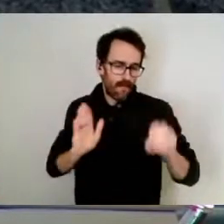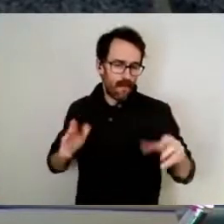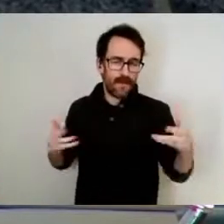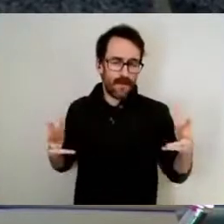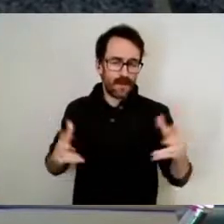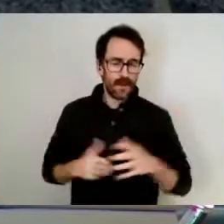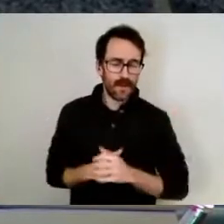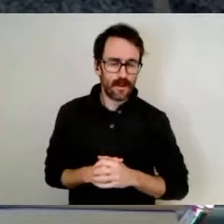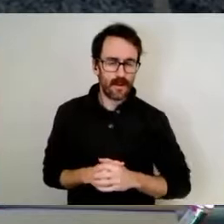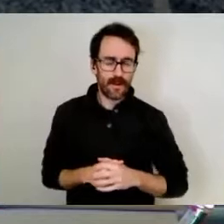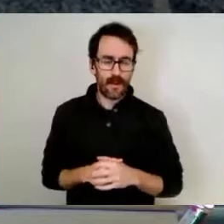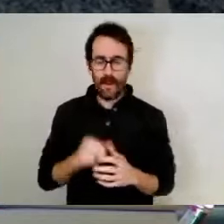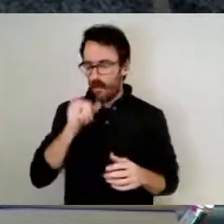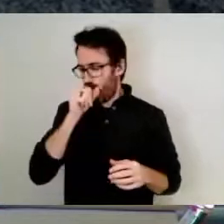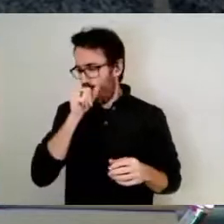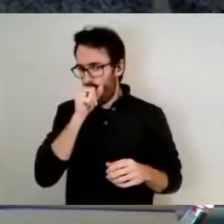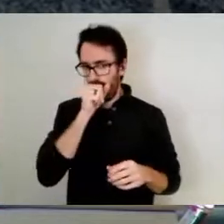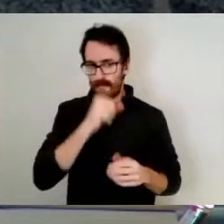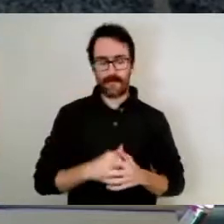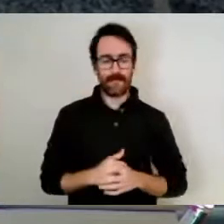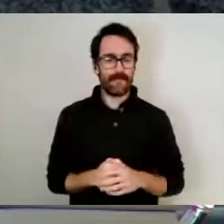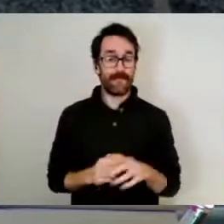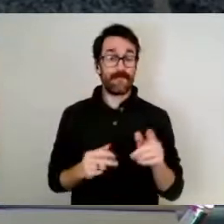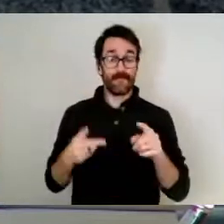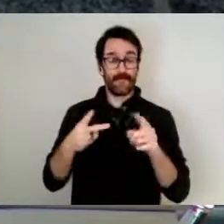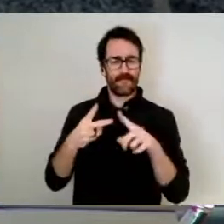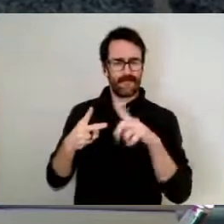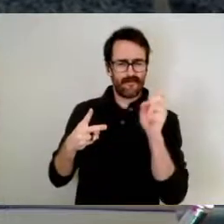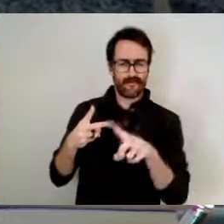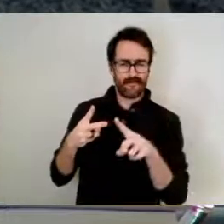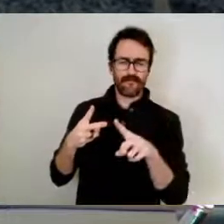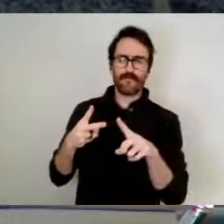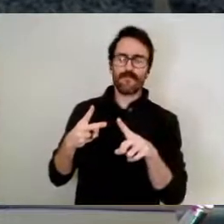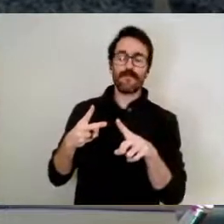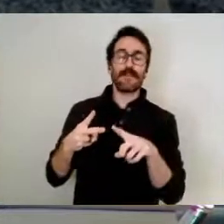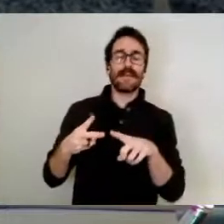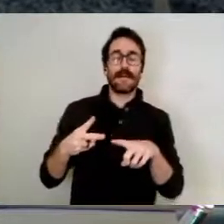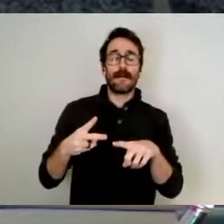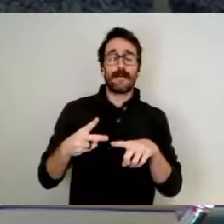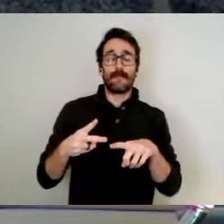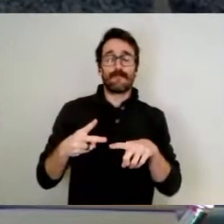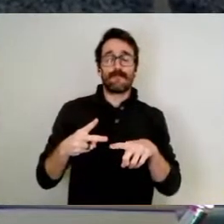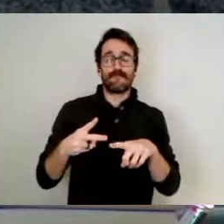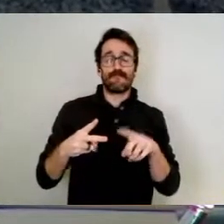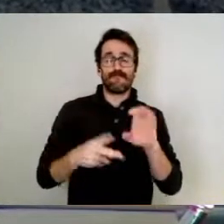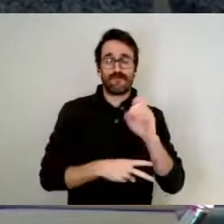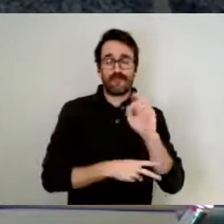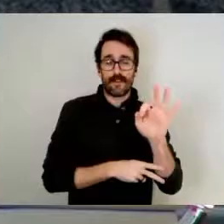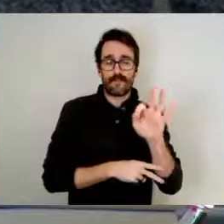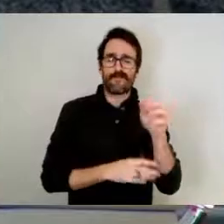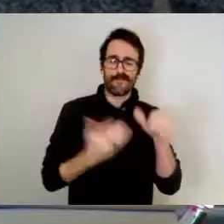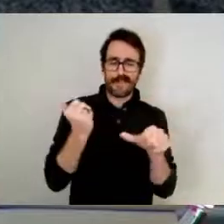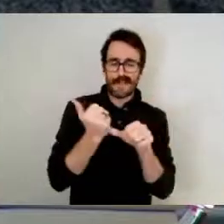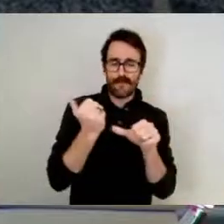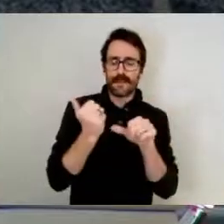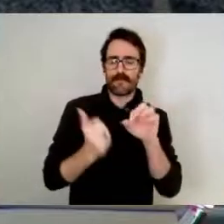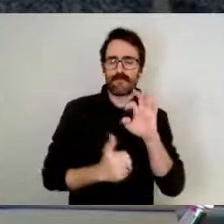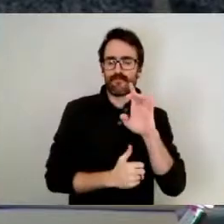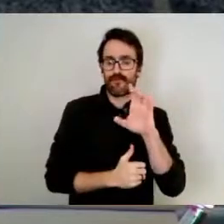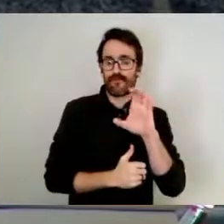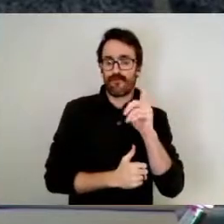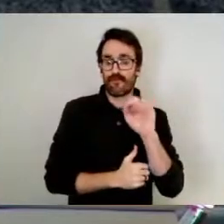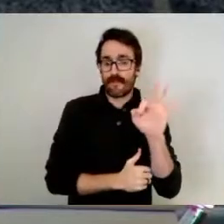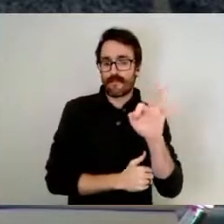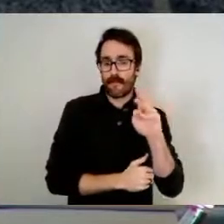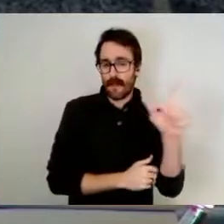the residential neighborhoods and start to gain ground, as we did just a few days ago at the baseball